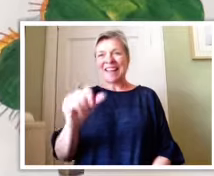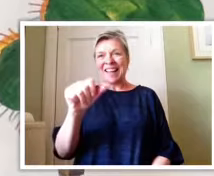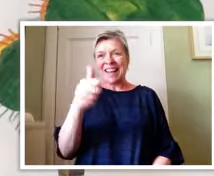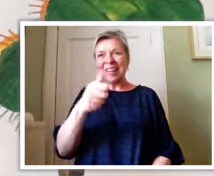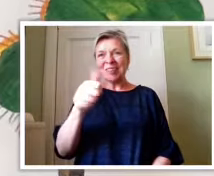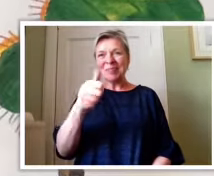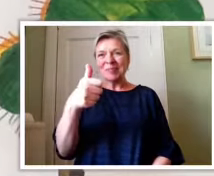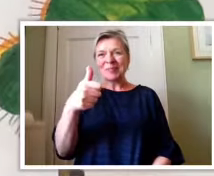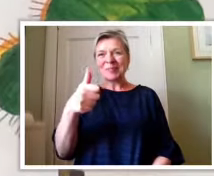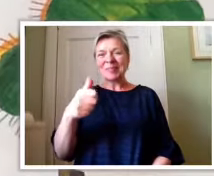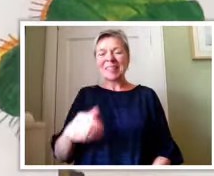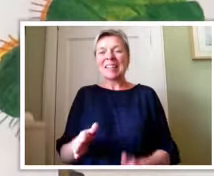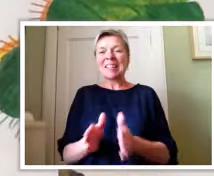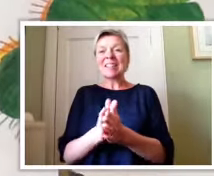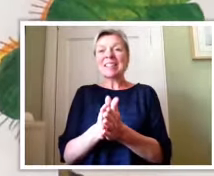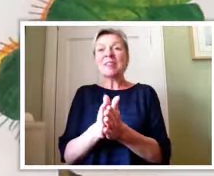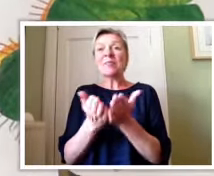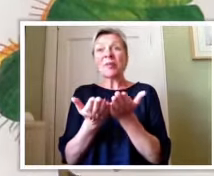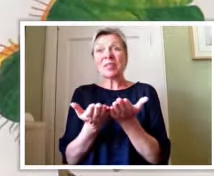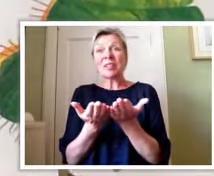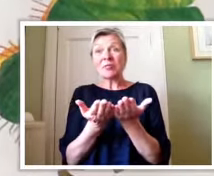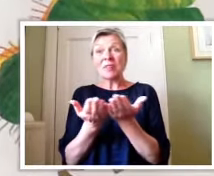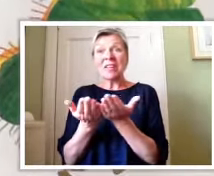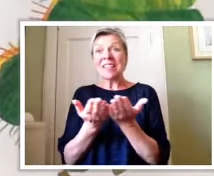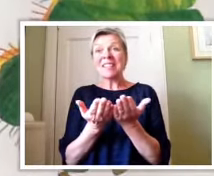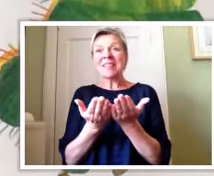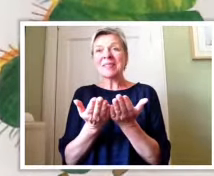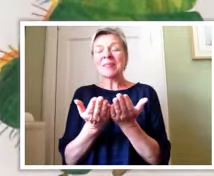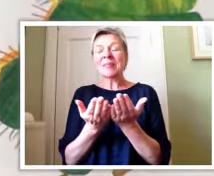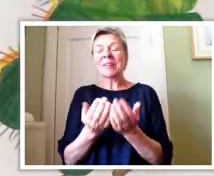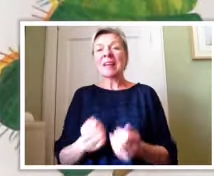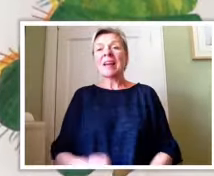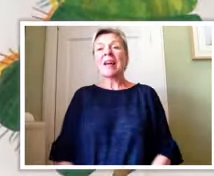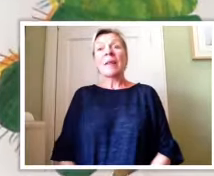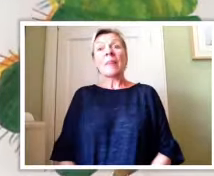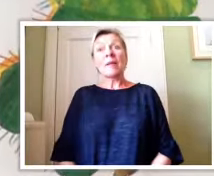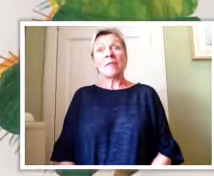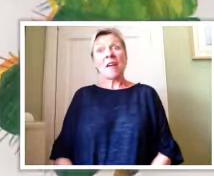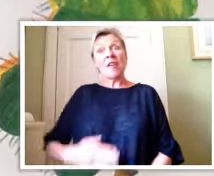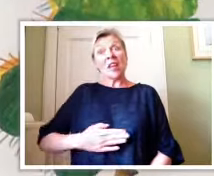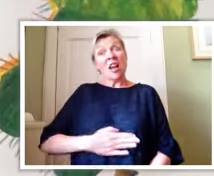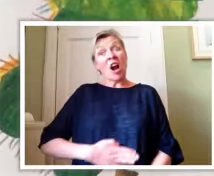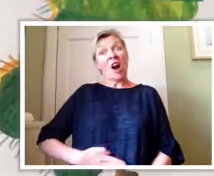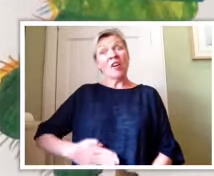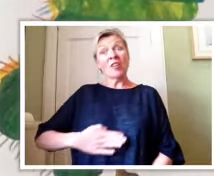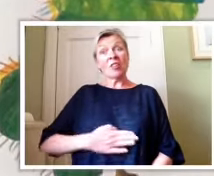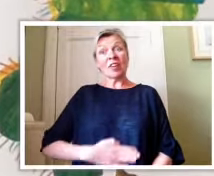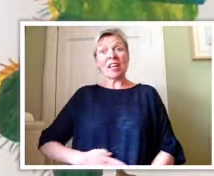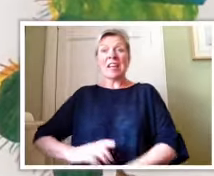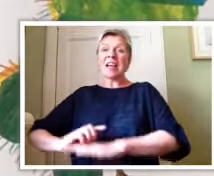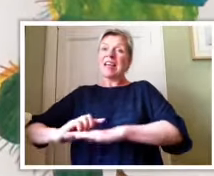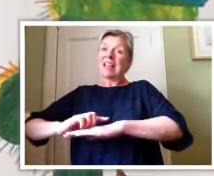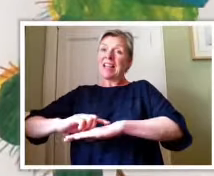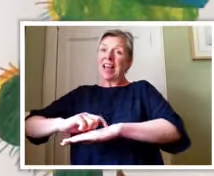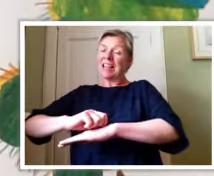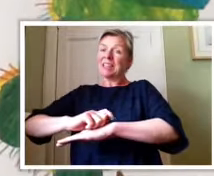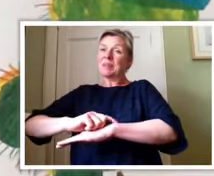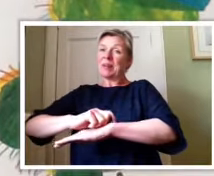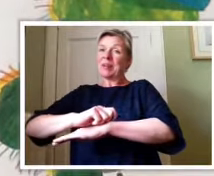Hello. Today we're going to read The Very Hungry